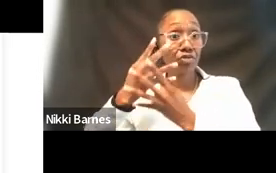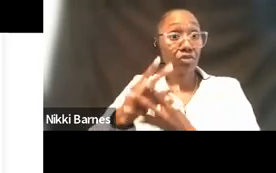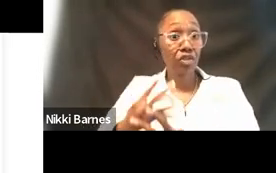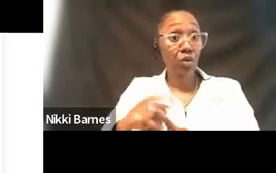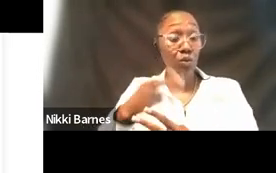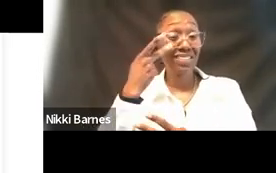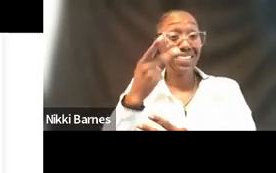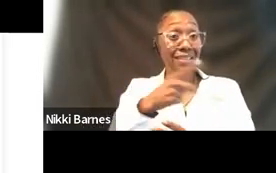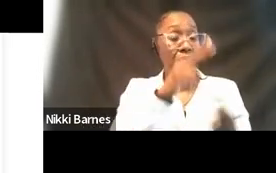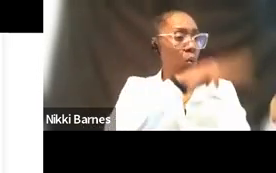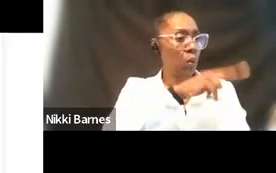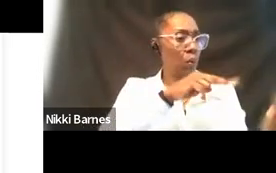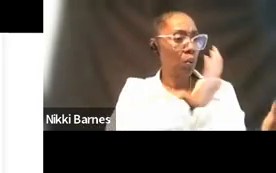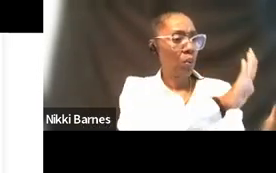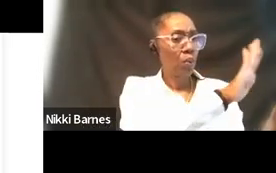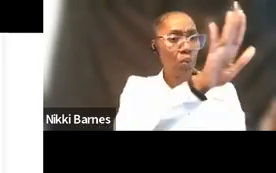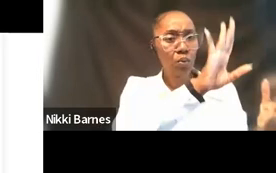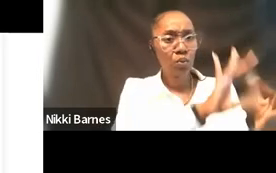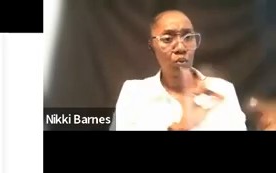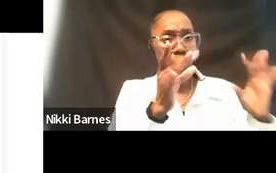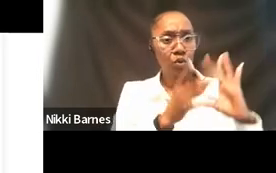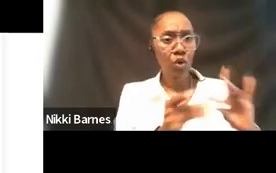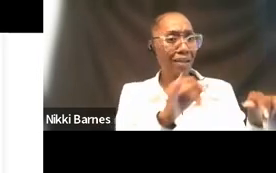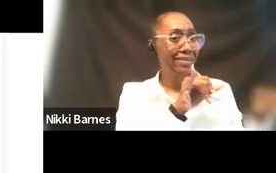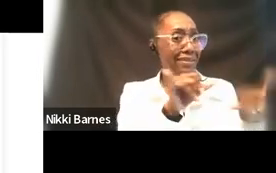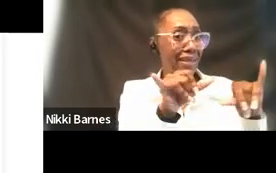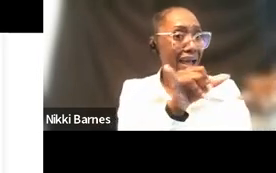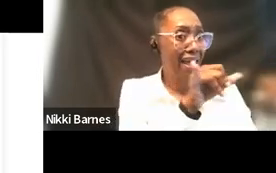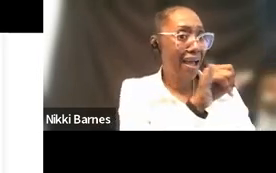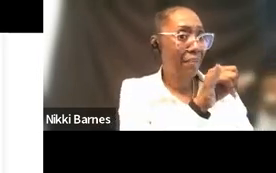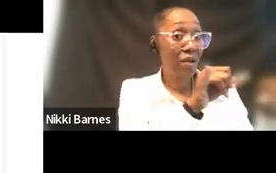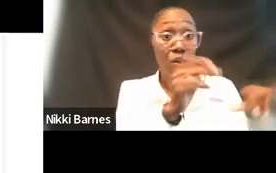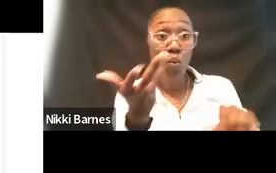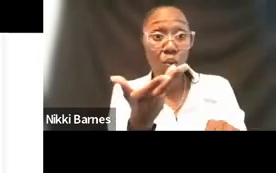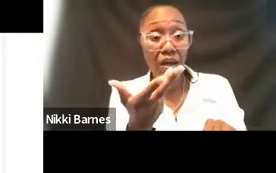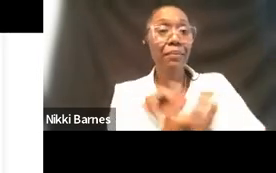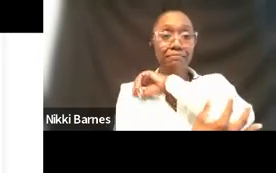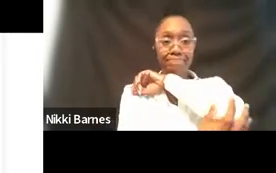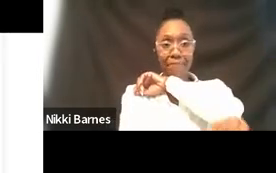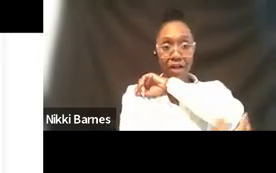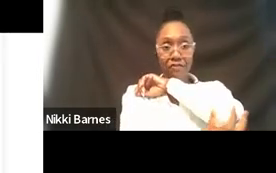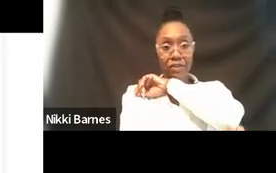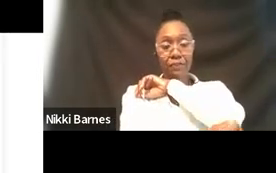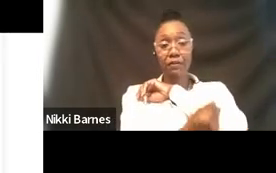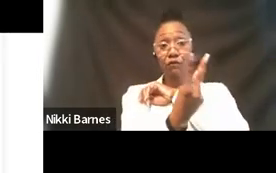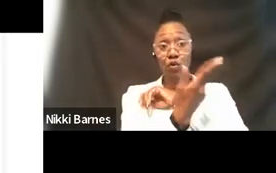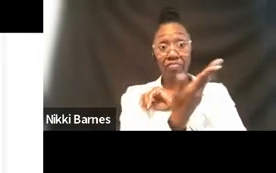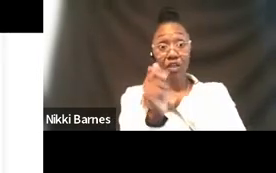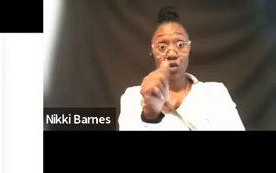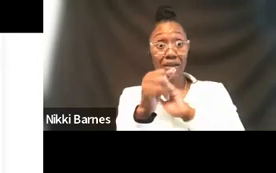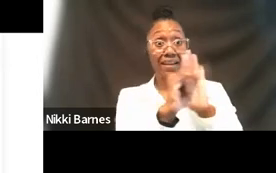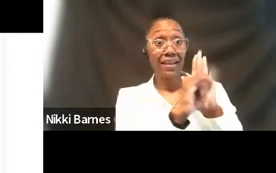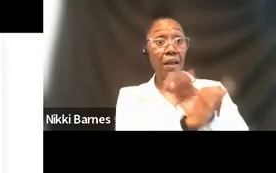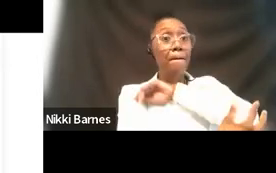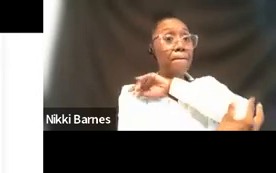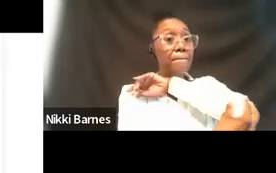that those young men had, one thing was common in all of them: poverty. Several other things were there as well, but poverty